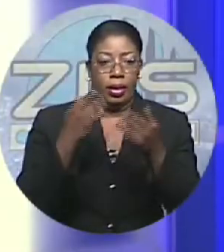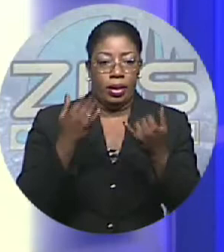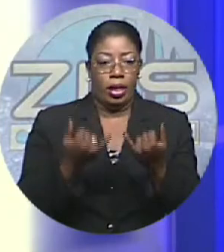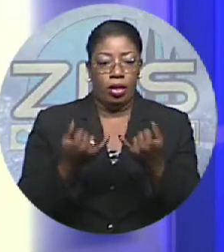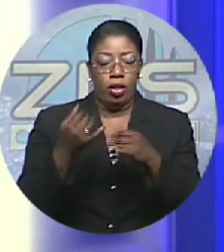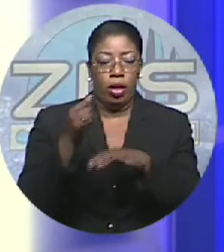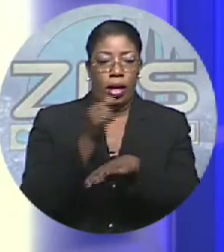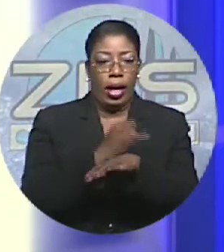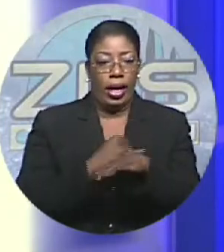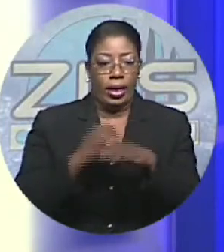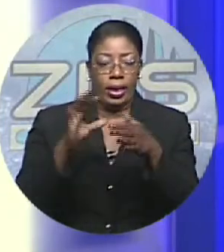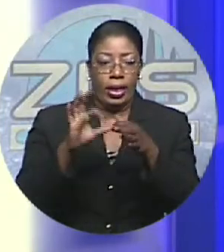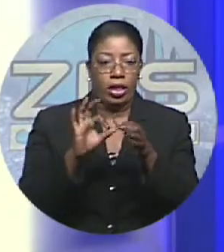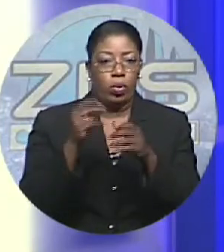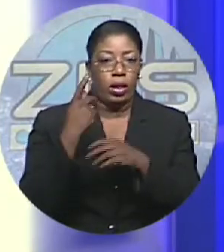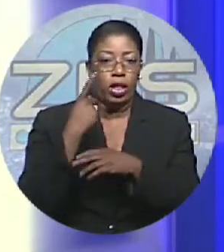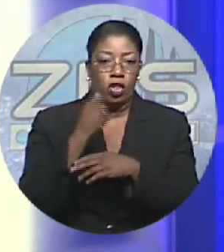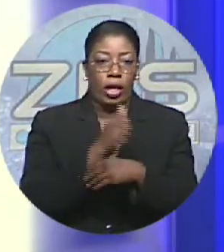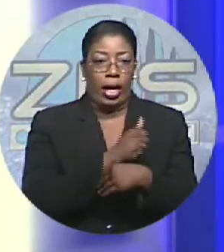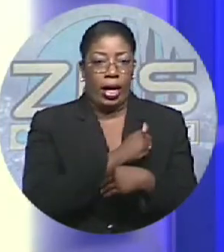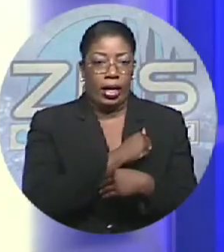Island Connection with Keishla Adderley.